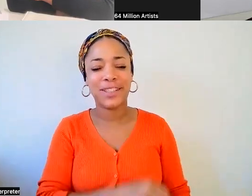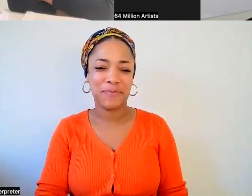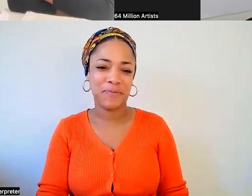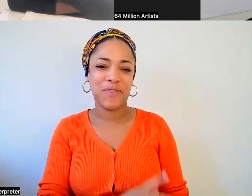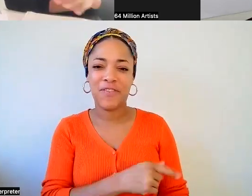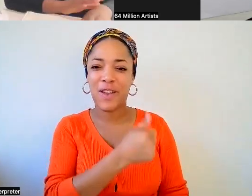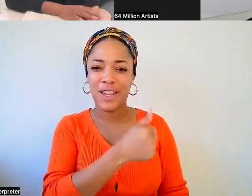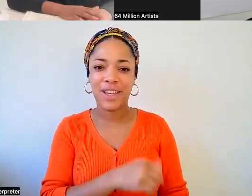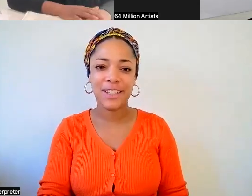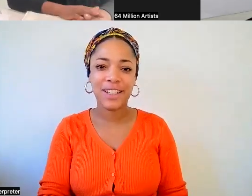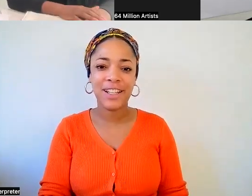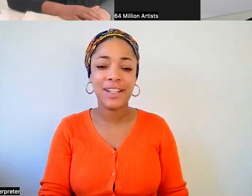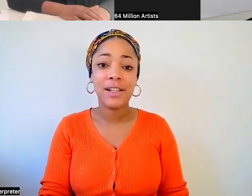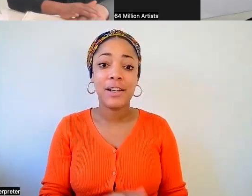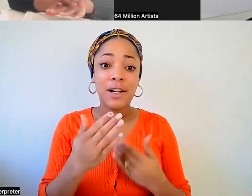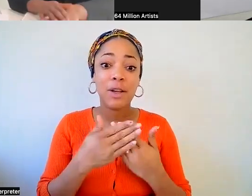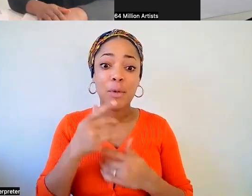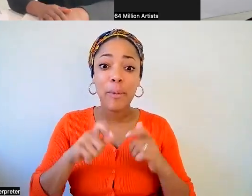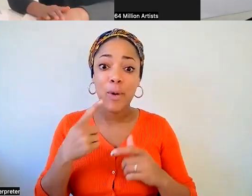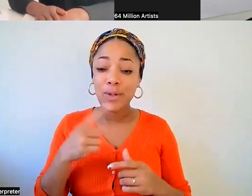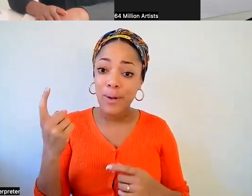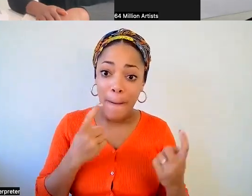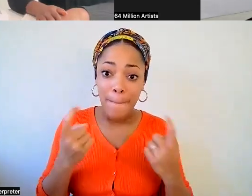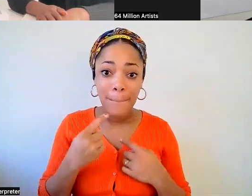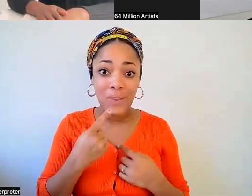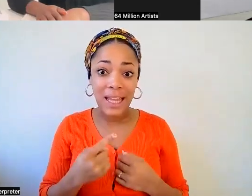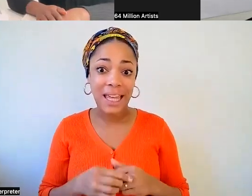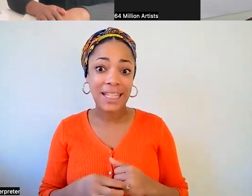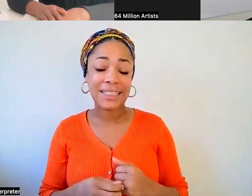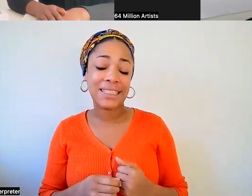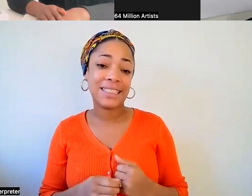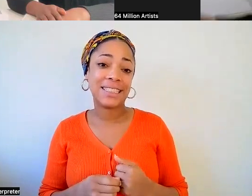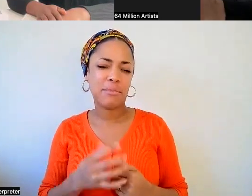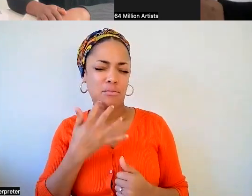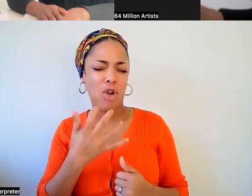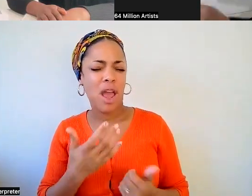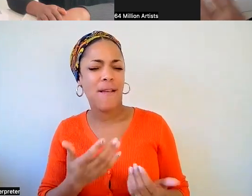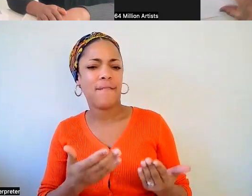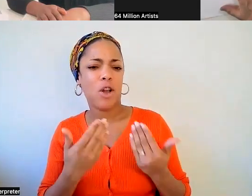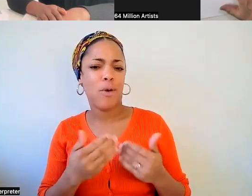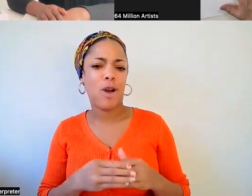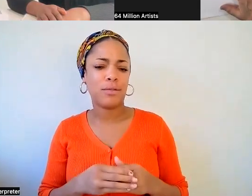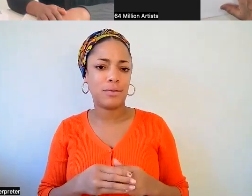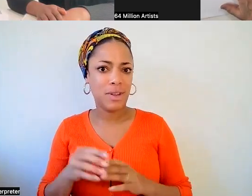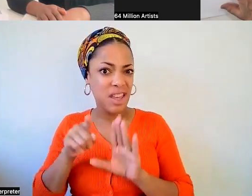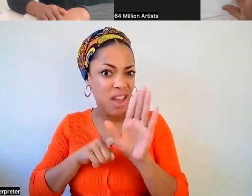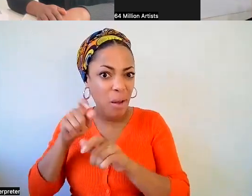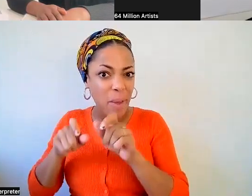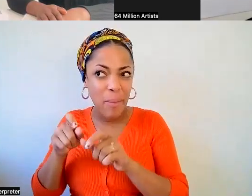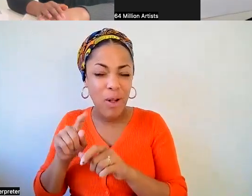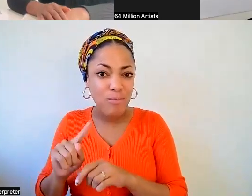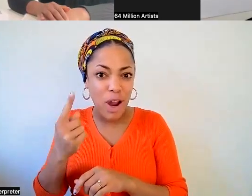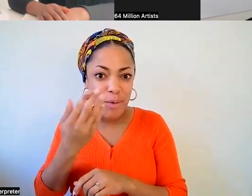good. Anyone brave? Go on. You can do. Yeah, you think of those youngsters. They're younger than you. Are